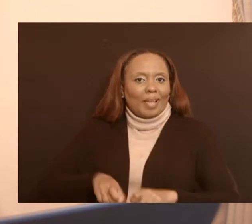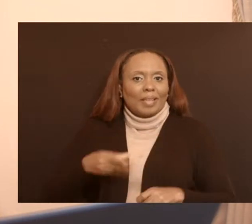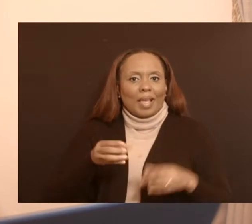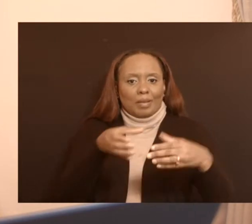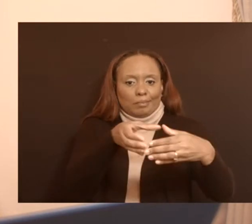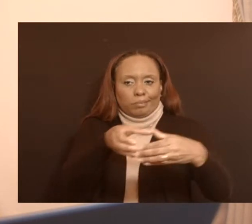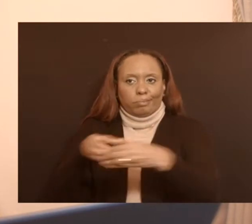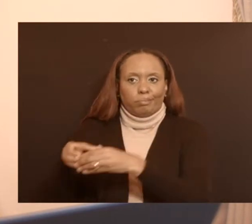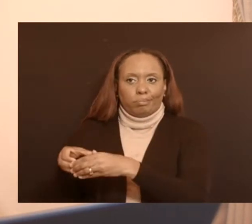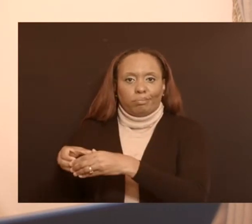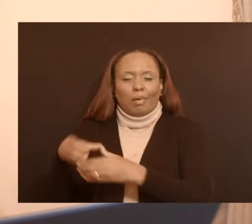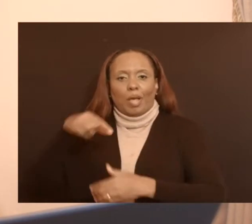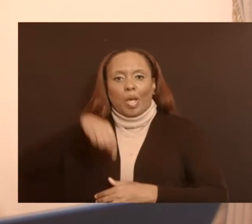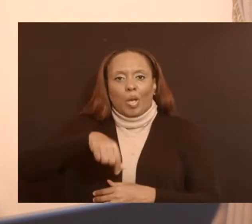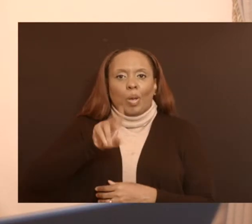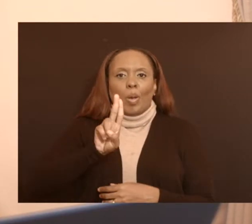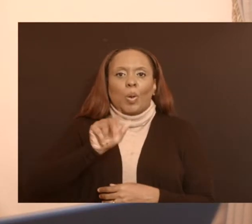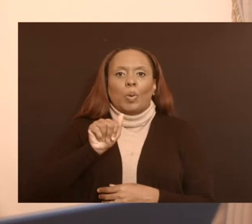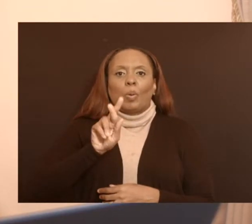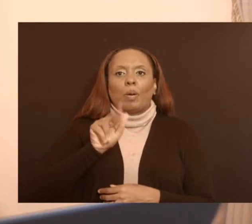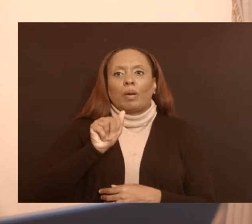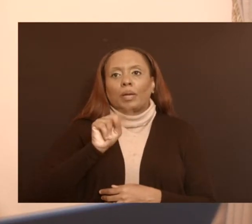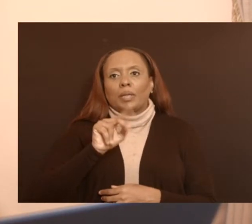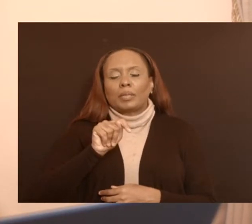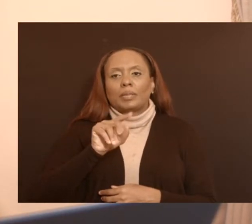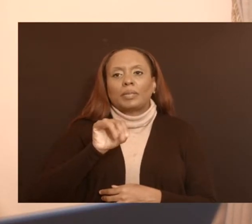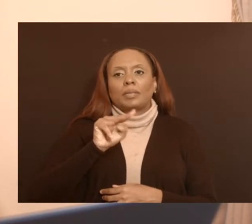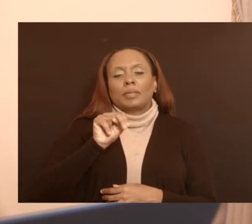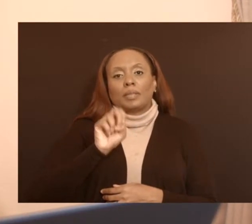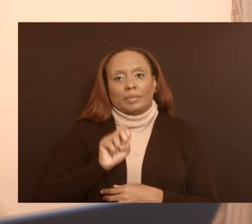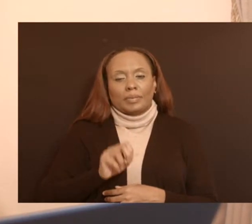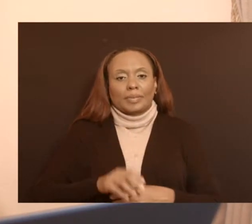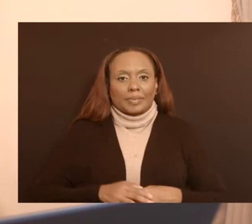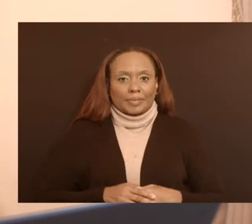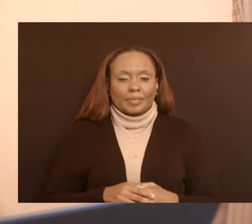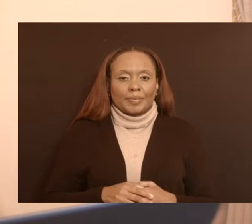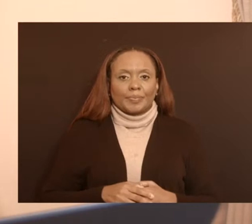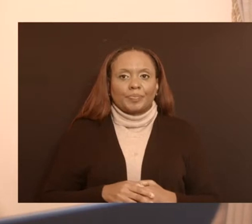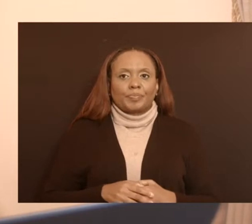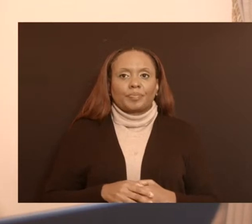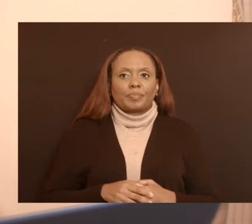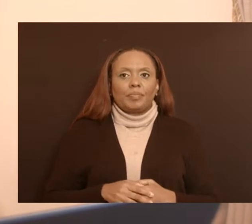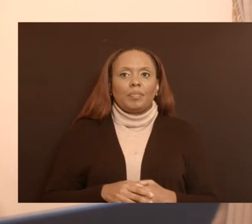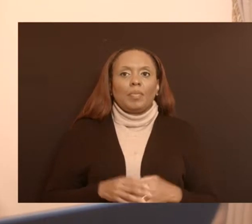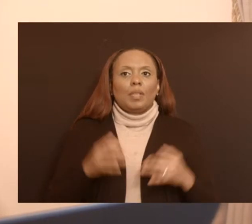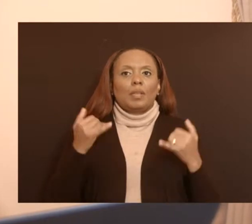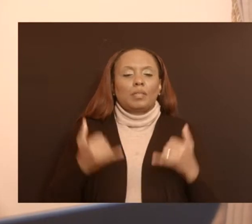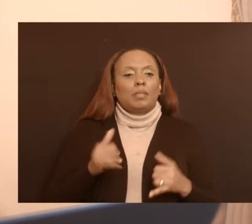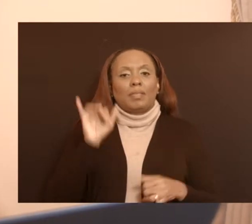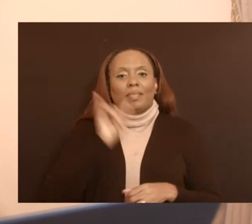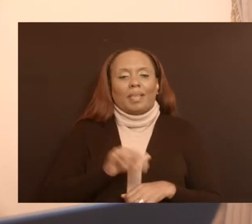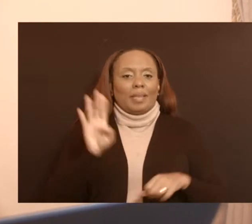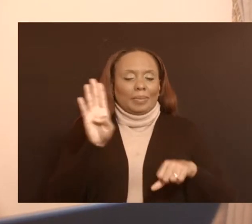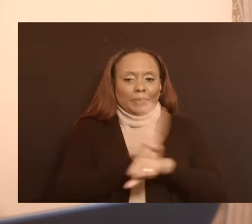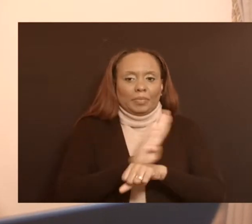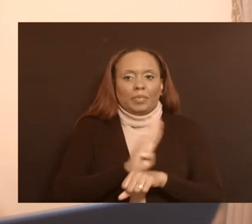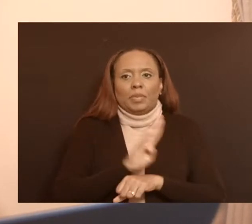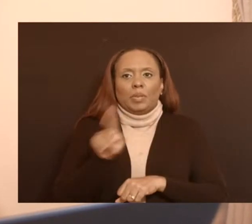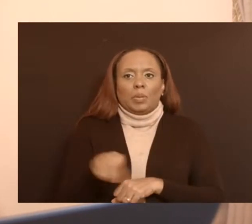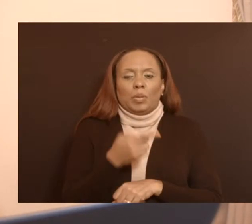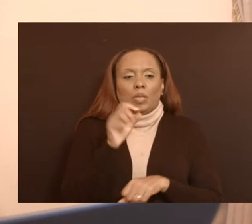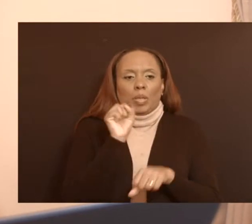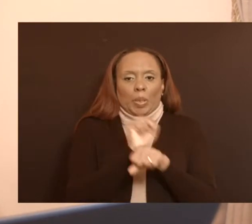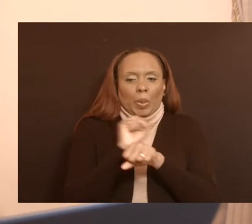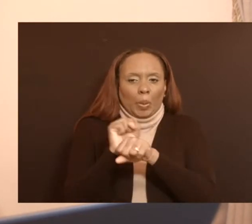they're working at maybe on you could say with a skeleton, but not skeleton is probably the